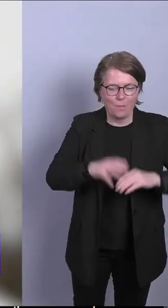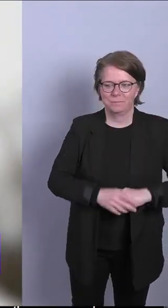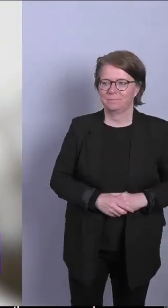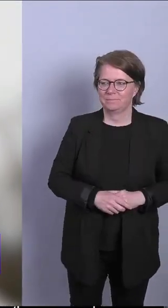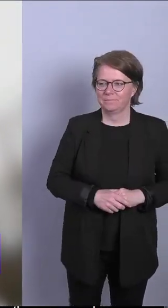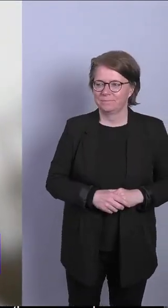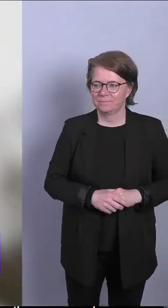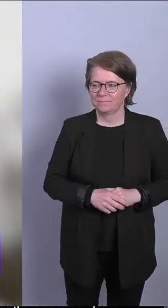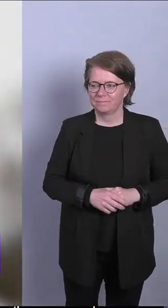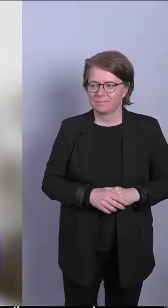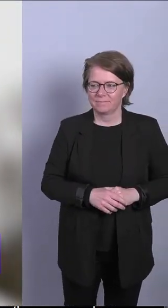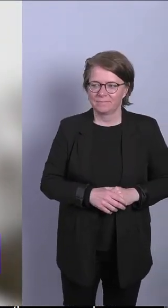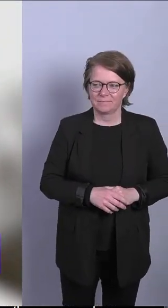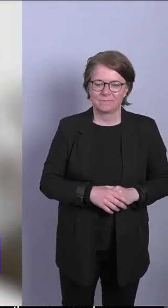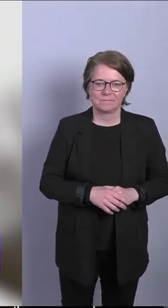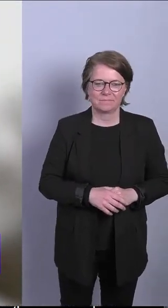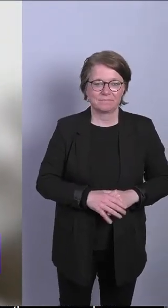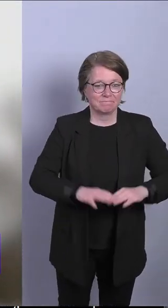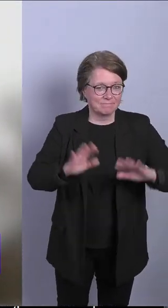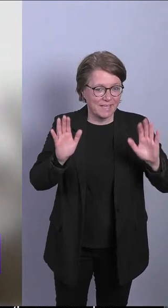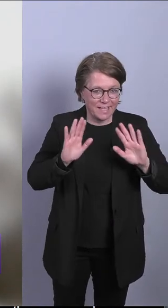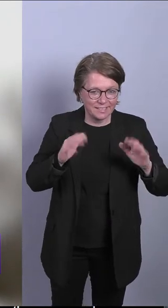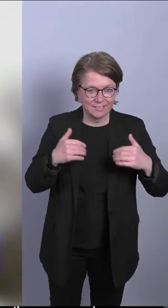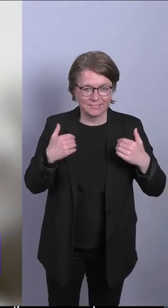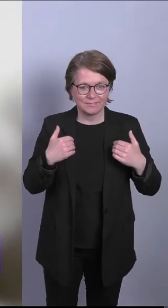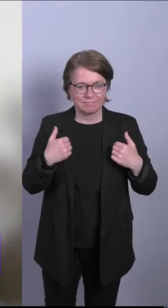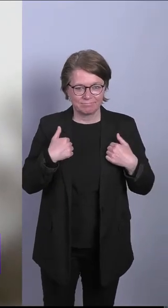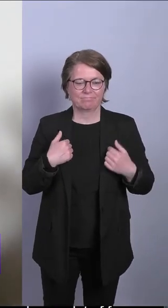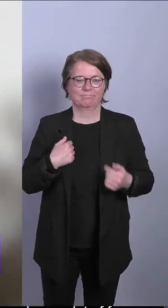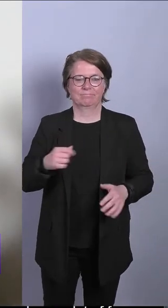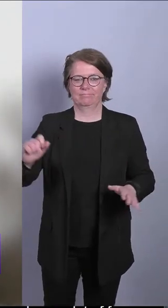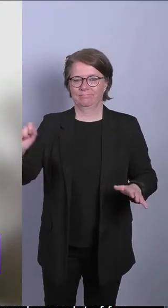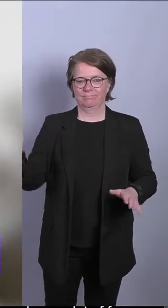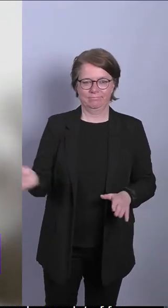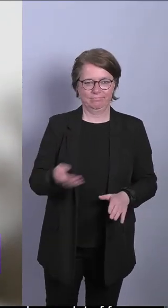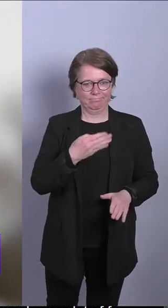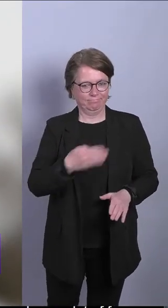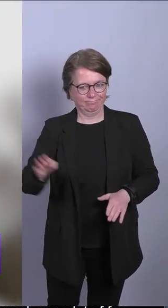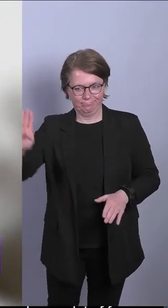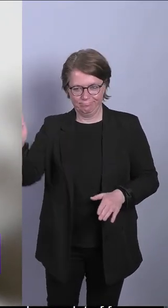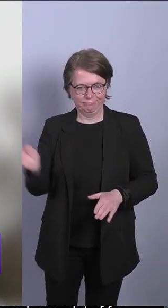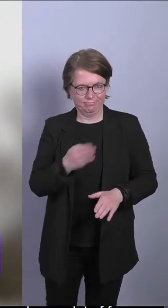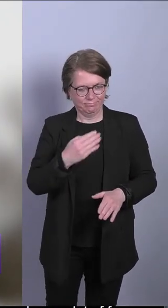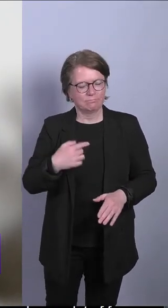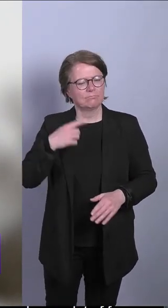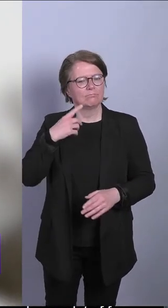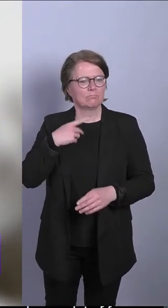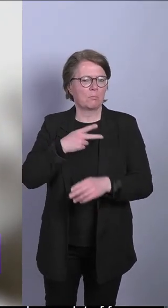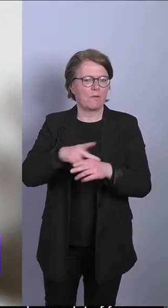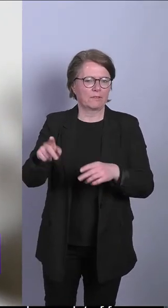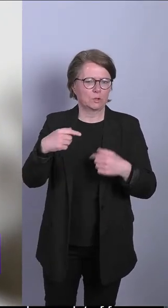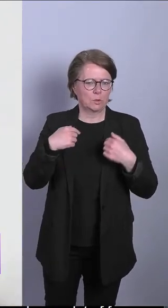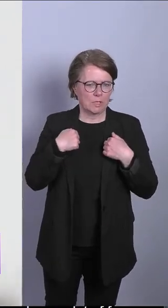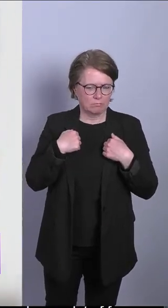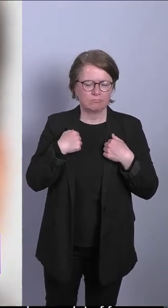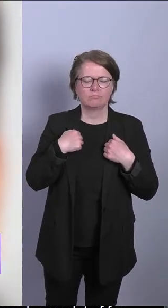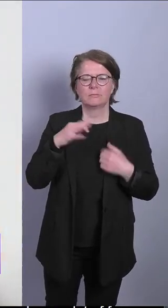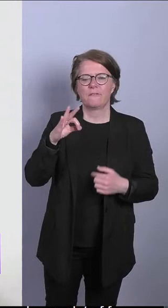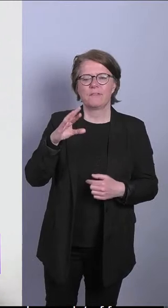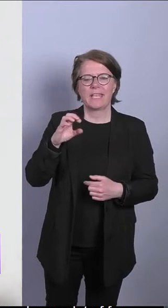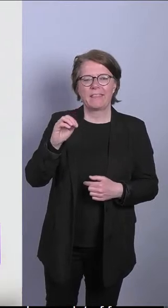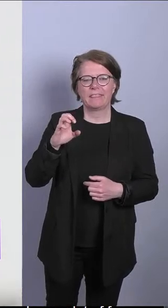here. Hey volunteers, I'm Andreas Mies, tennis pro, two-time French Open doubles winner and a friend of the Games of the